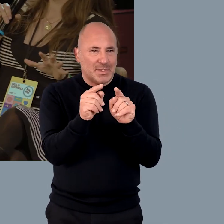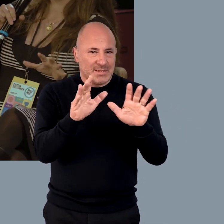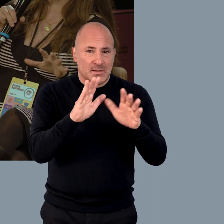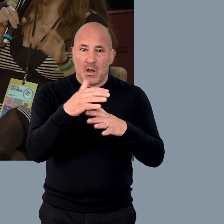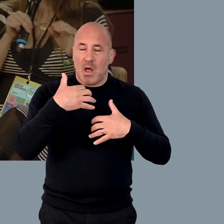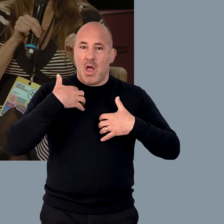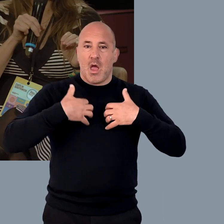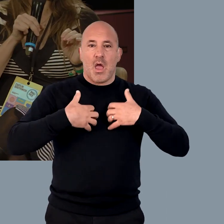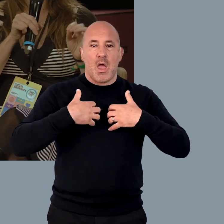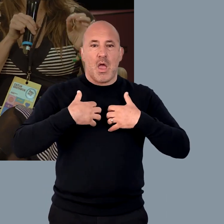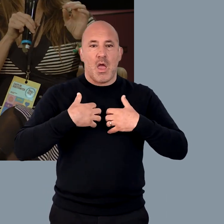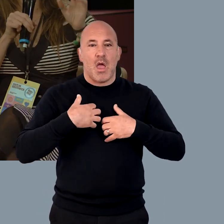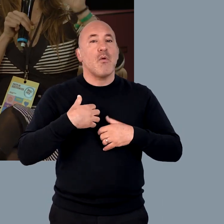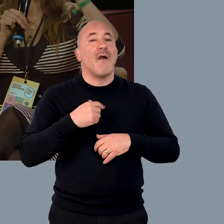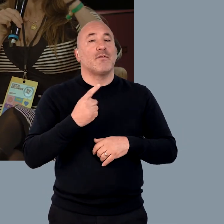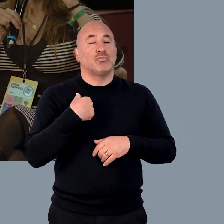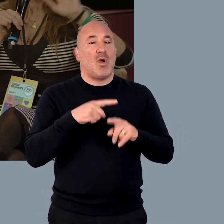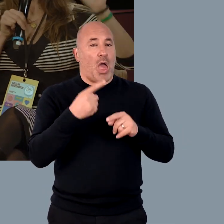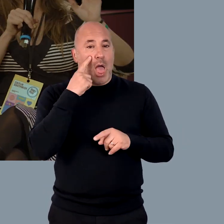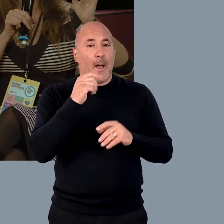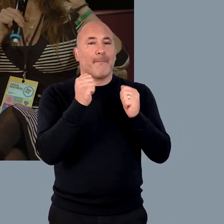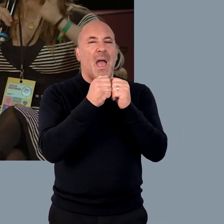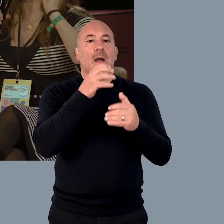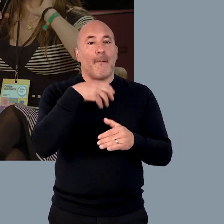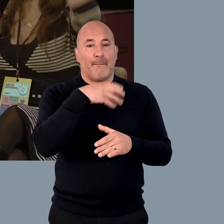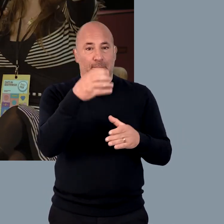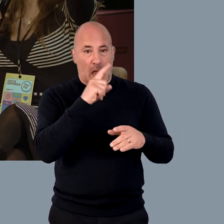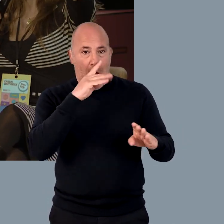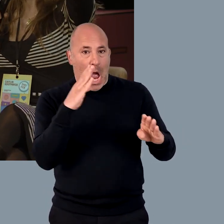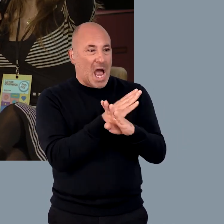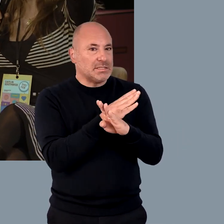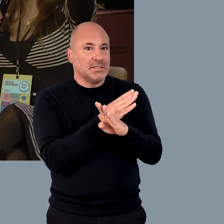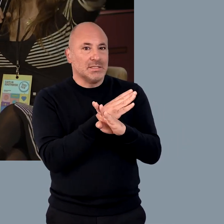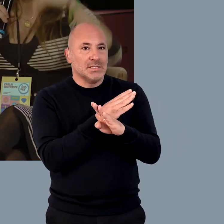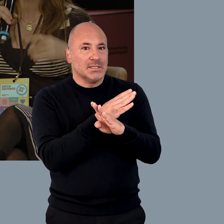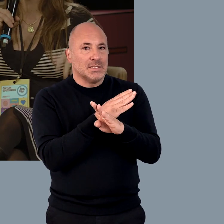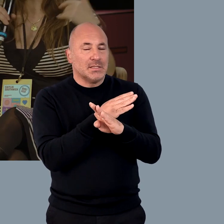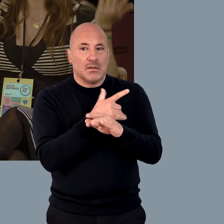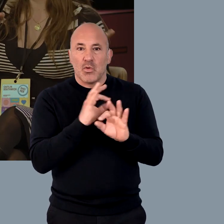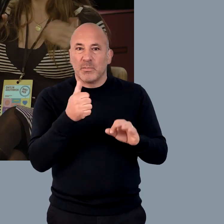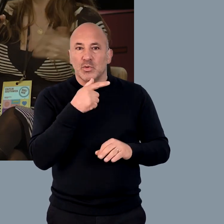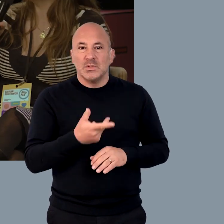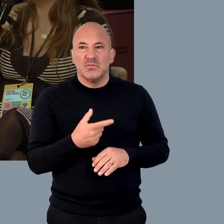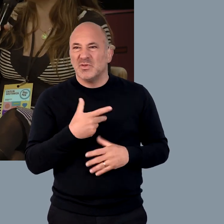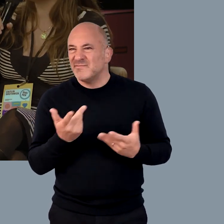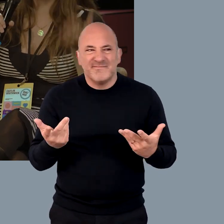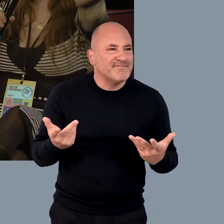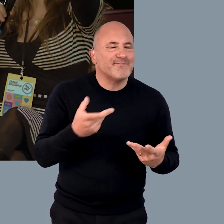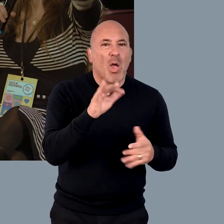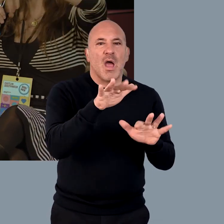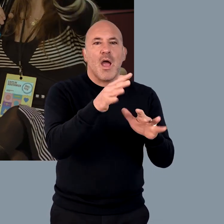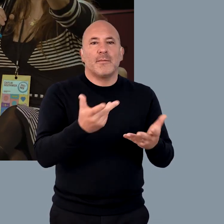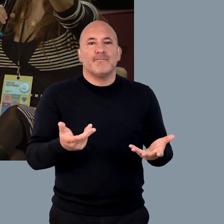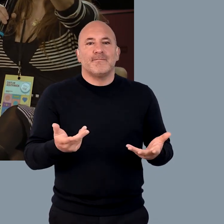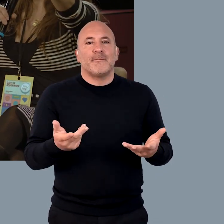couple of different things, and it was really interesting to me because the first thing I tried was like hiding the paper cups, and then nobody was using them because